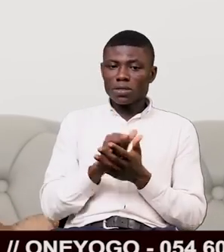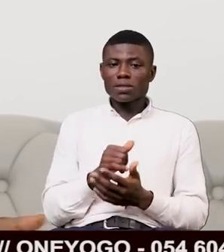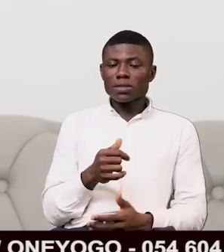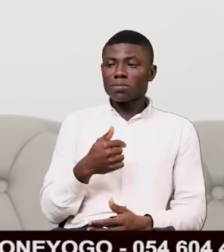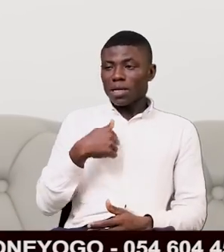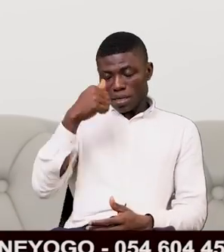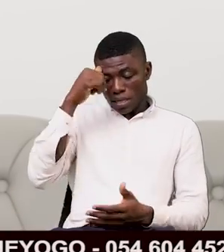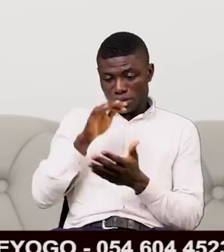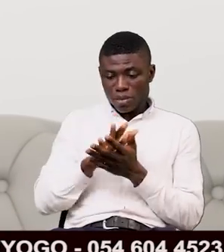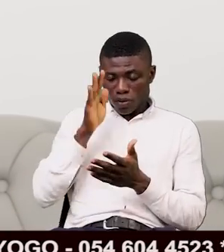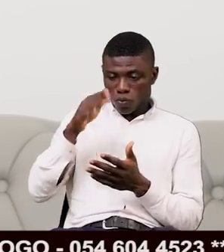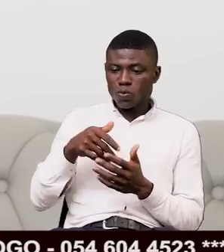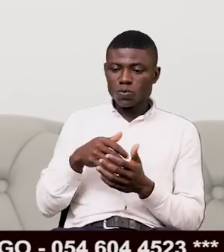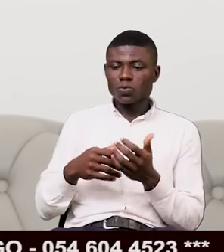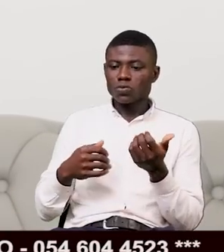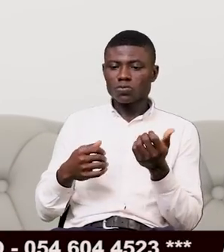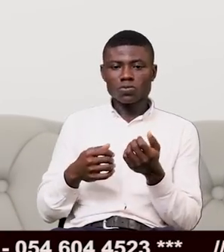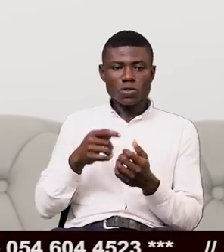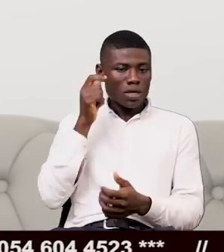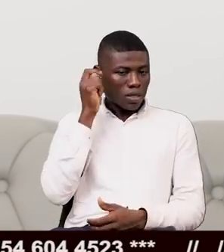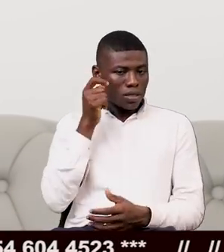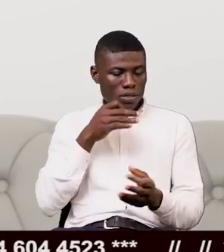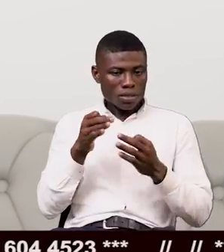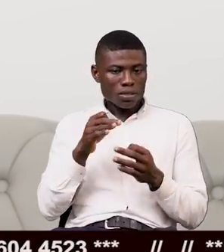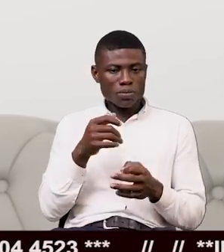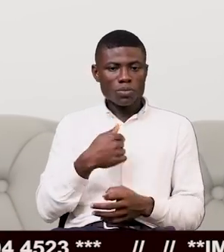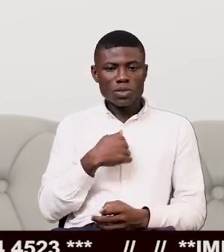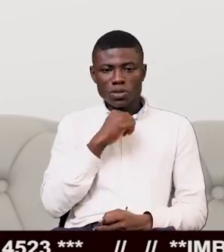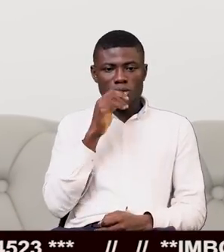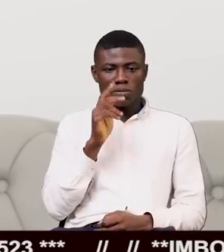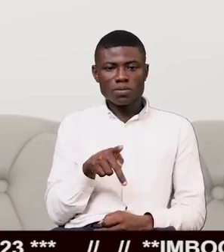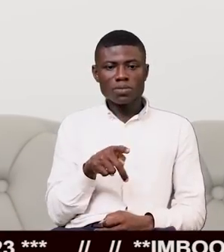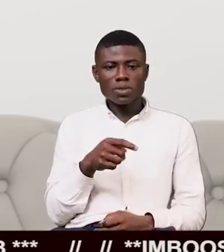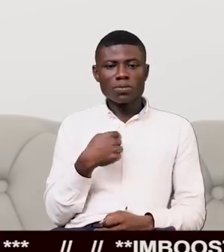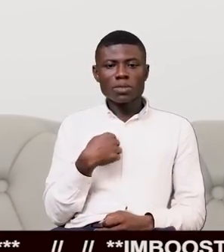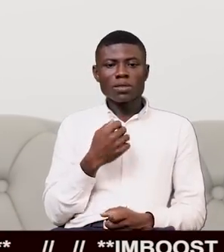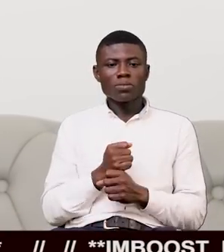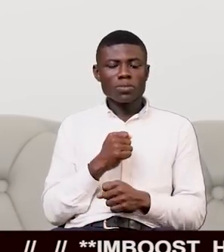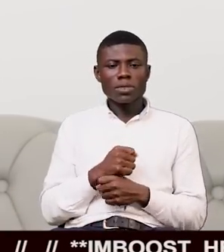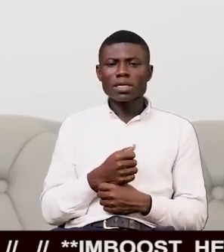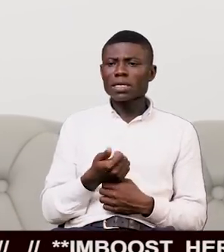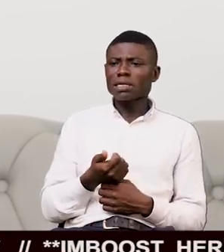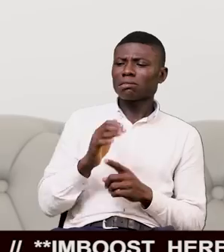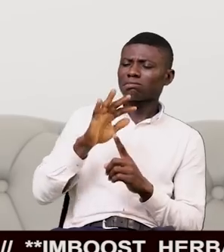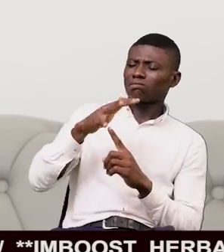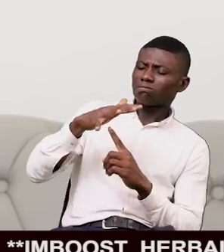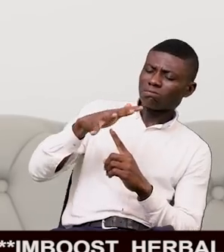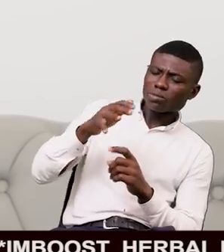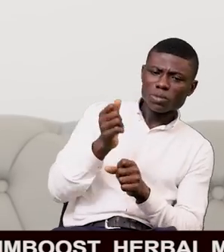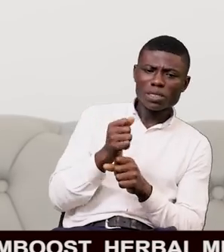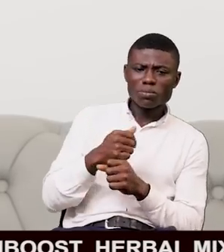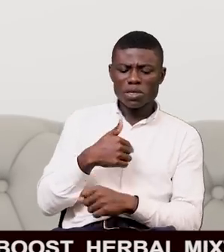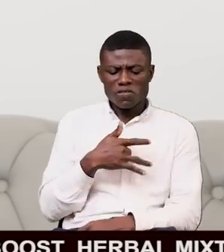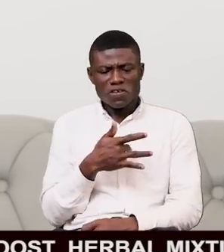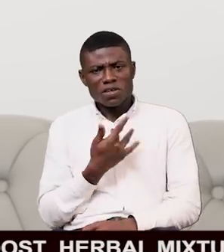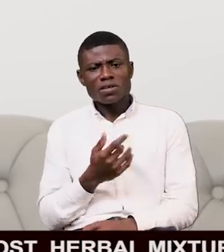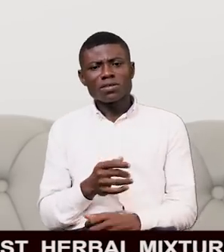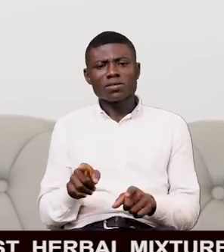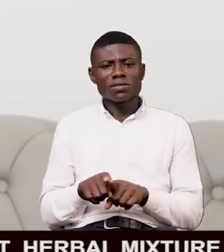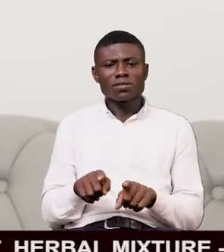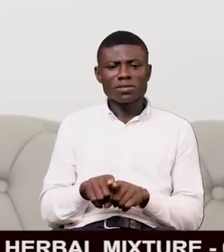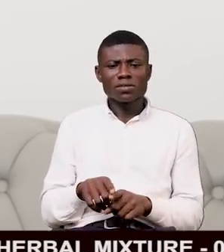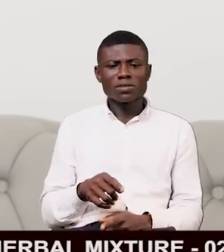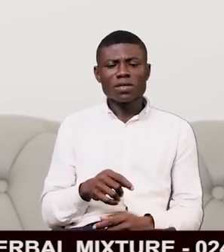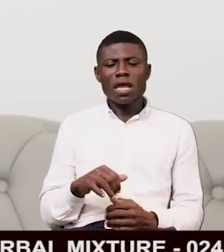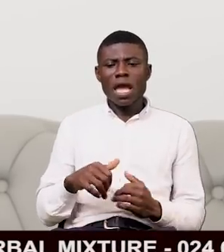be di wan dance ya wote ana me ka ho asem se menye obi a me ma fame e didi me tirim and a second be